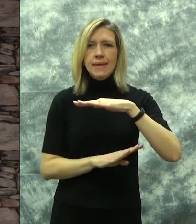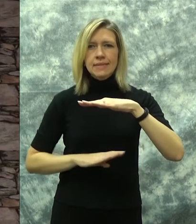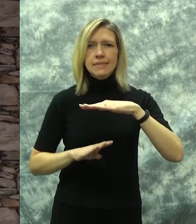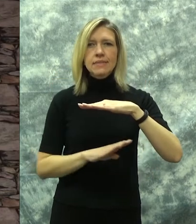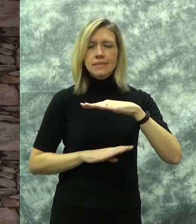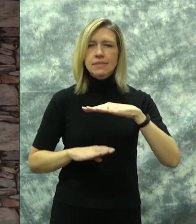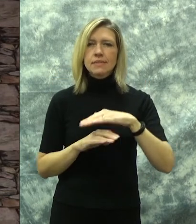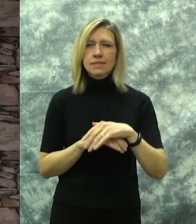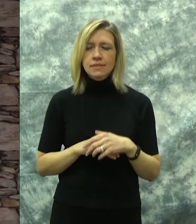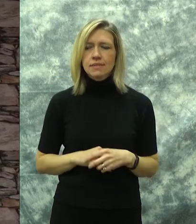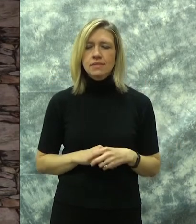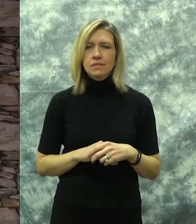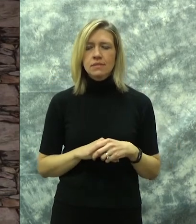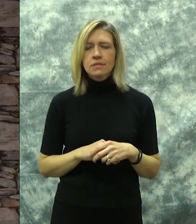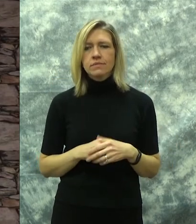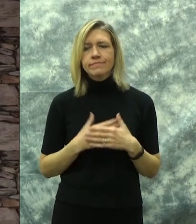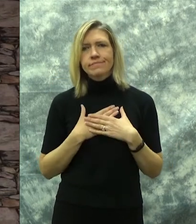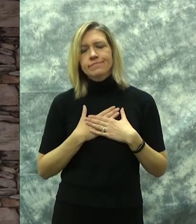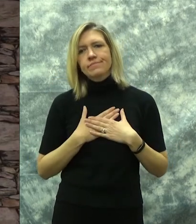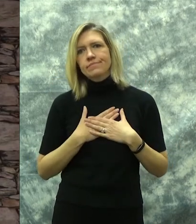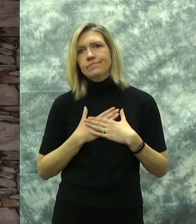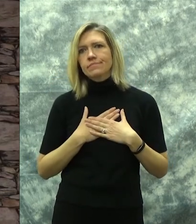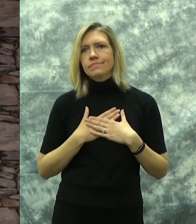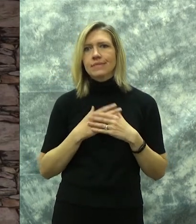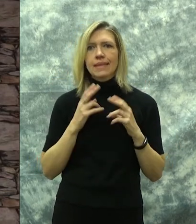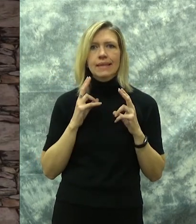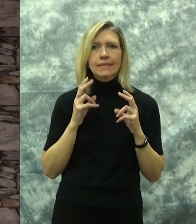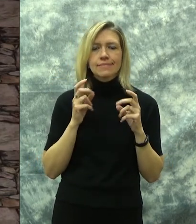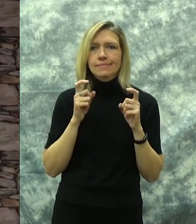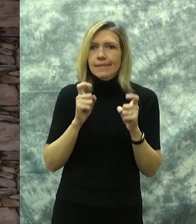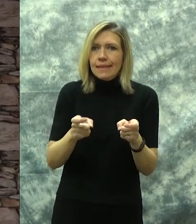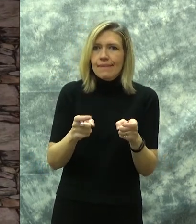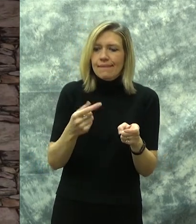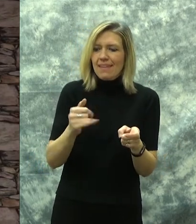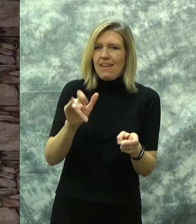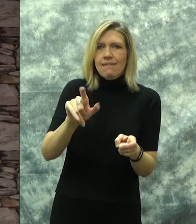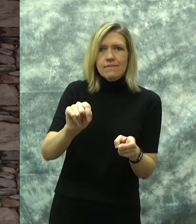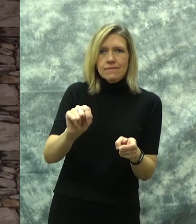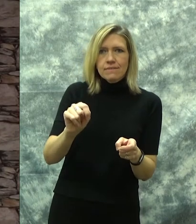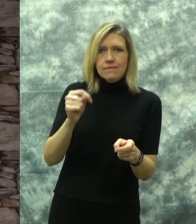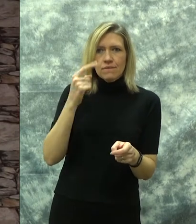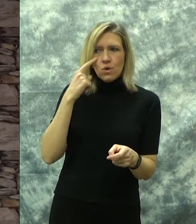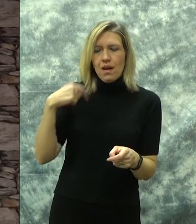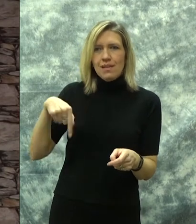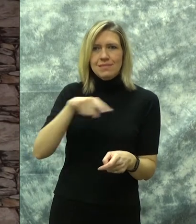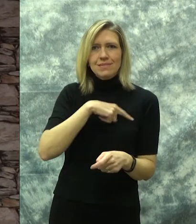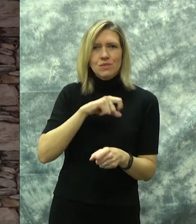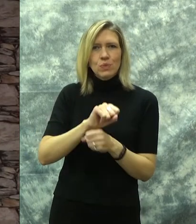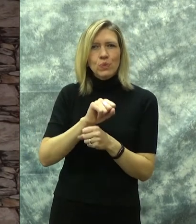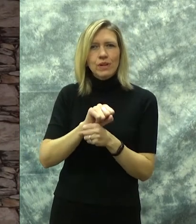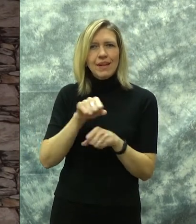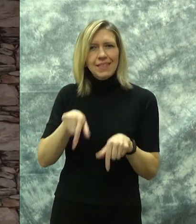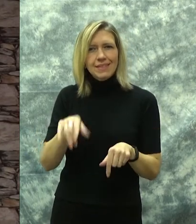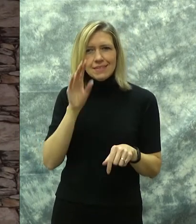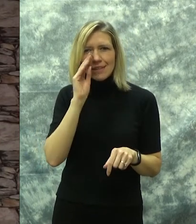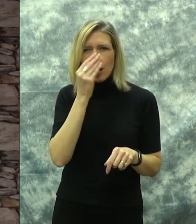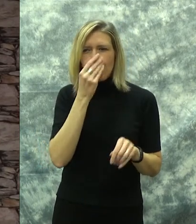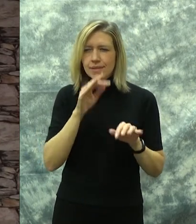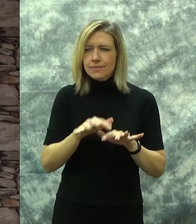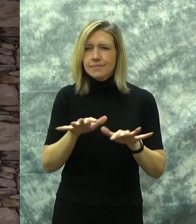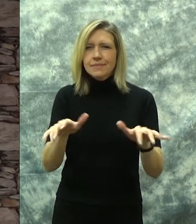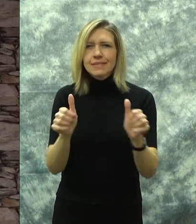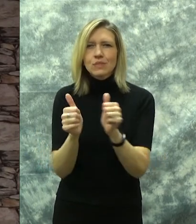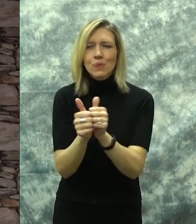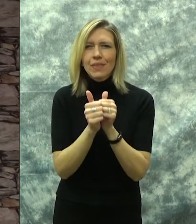What a gift it is to all of us to work in this garden together and to know that life is